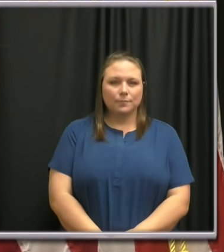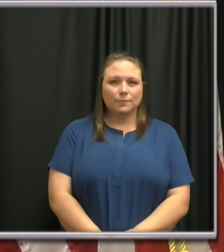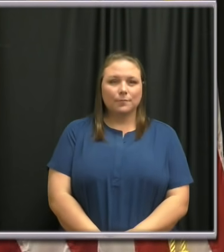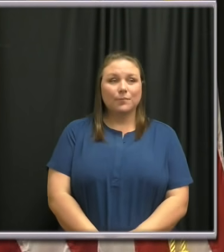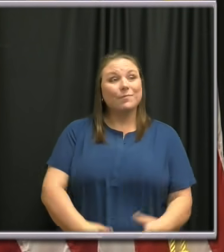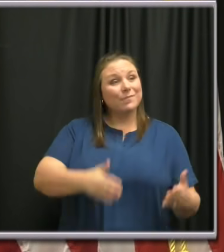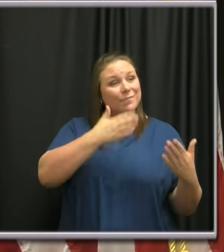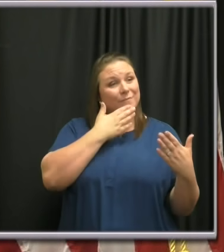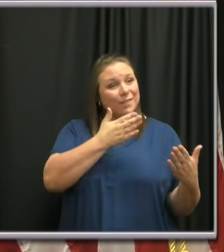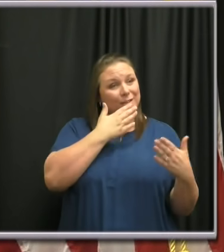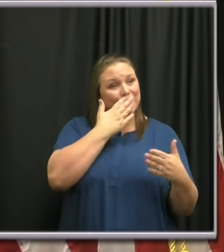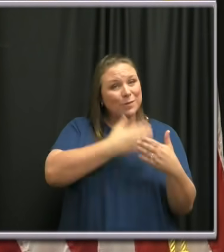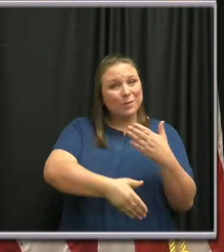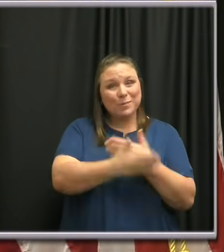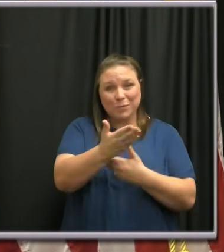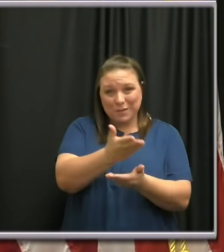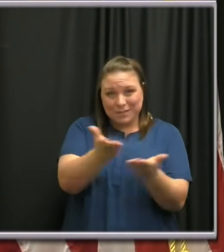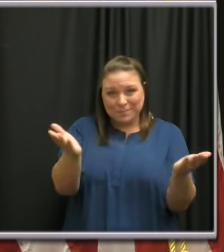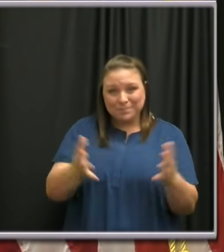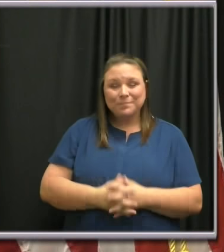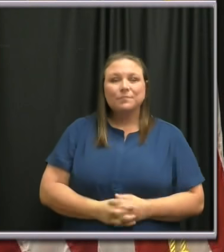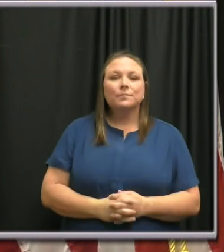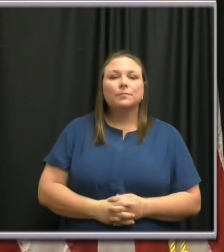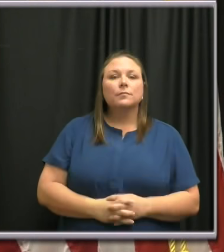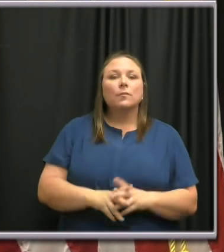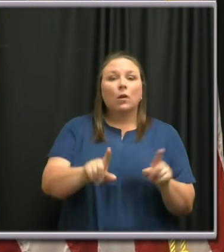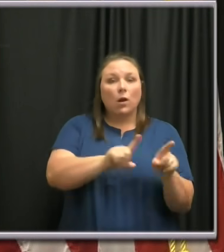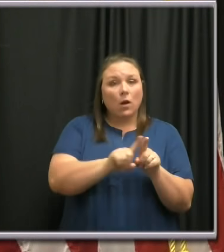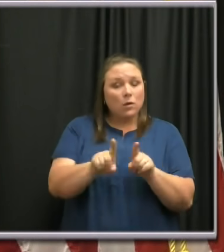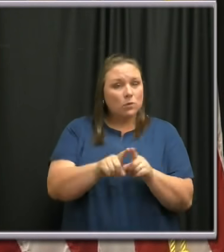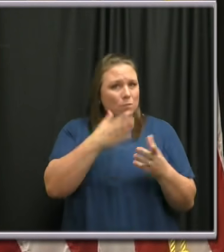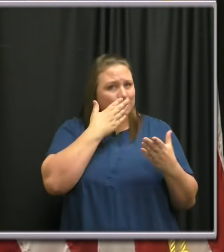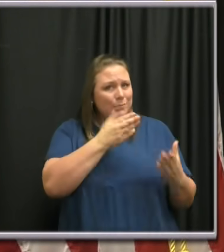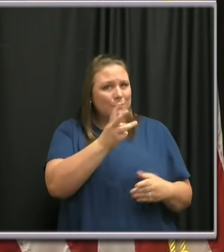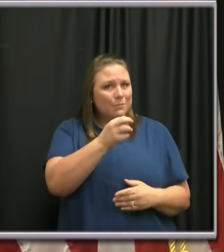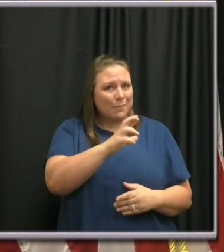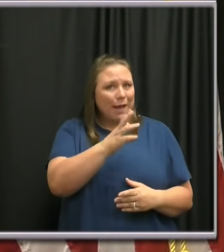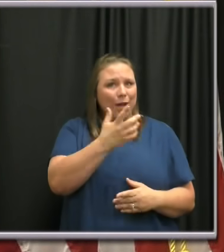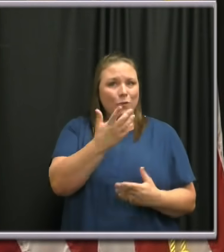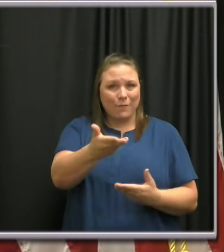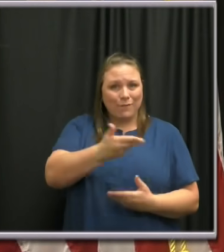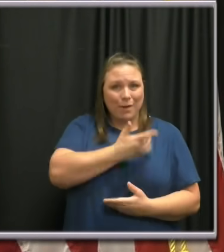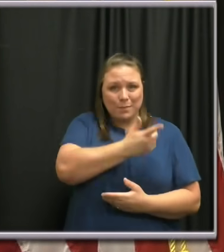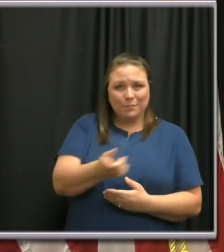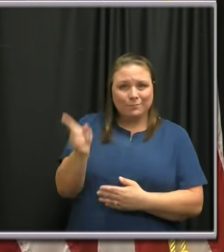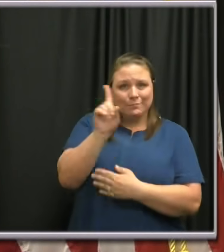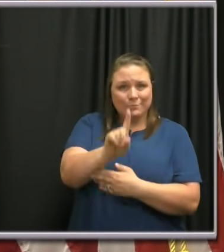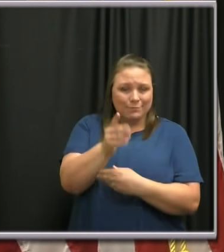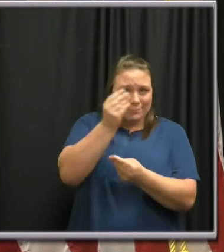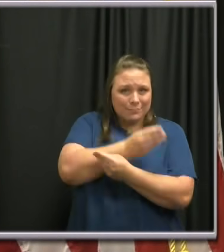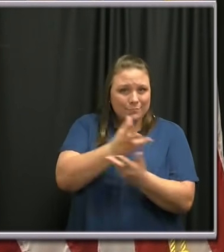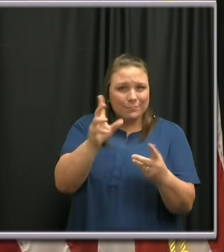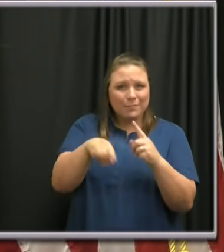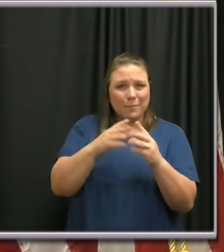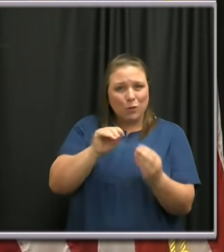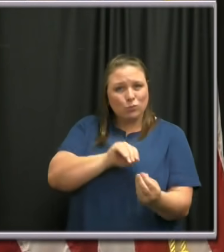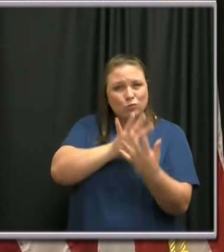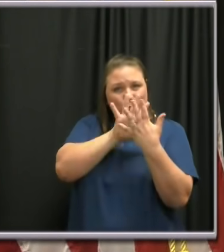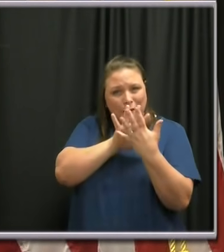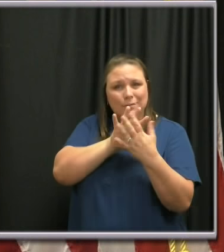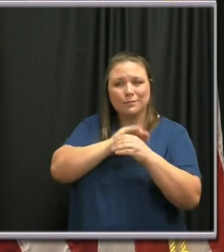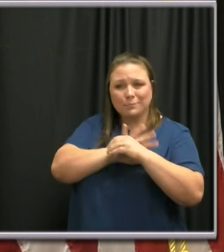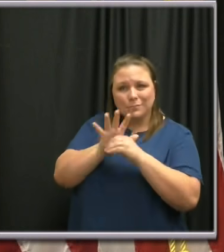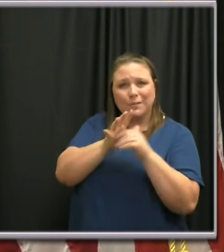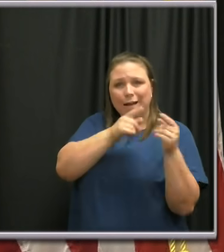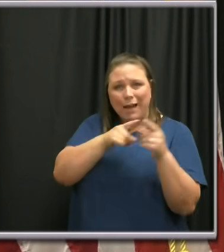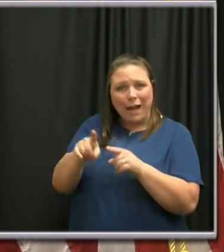Thank you, Leslie, and good morning, everyone. I also want to thank the mayor for inviting me to share more about our work together to address the COVID crisis in immigrant